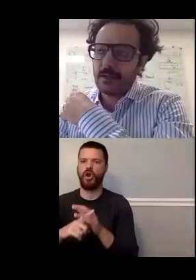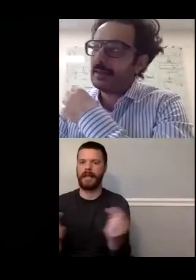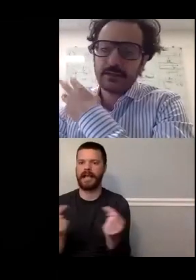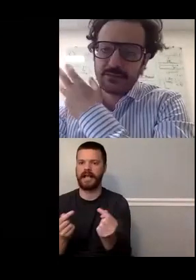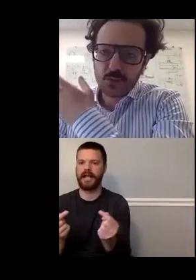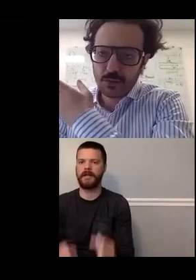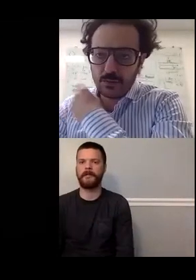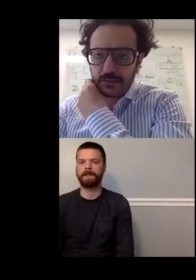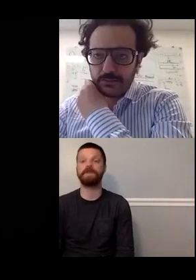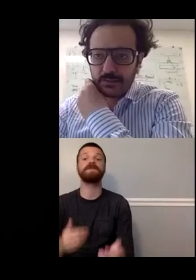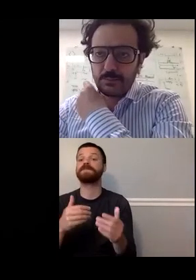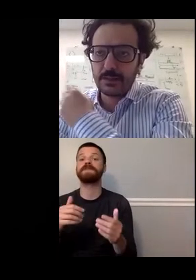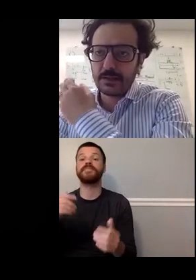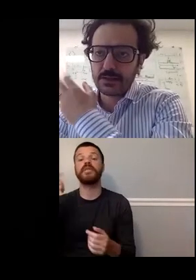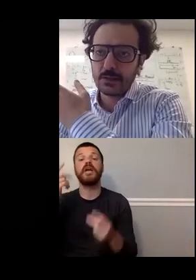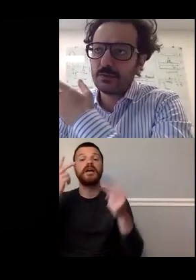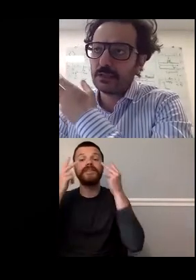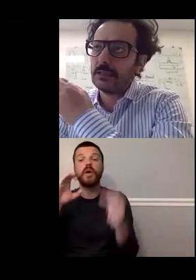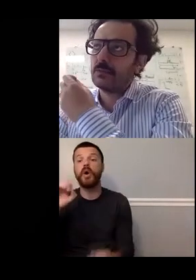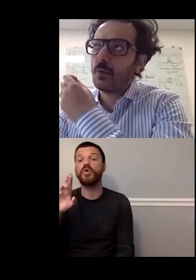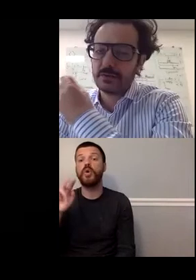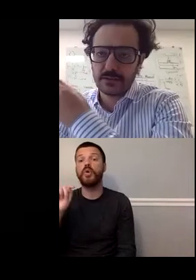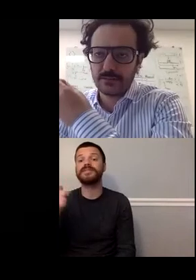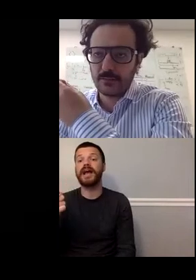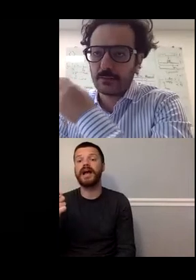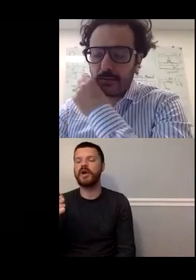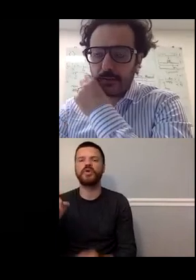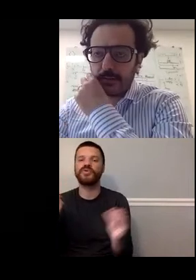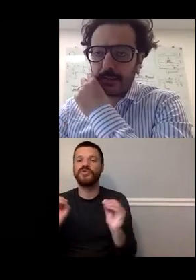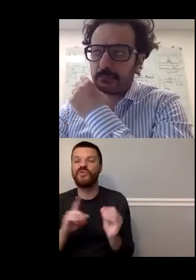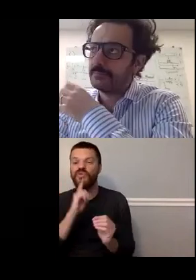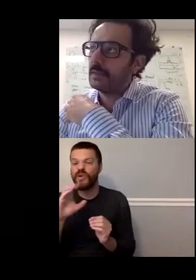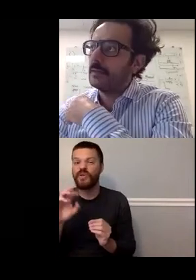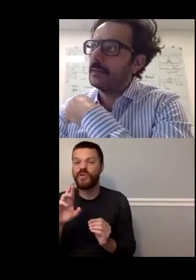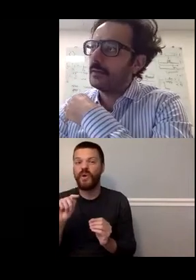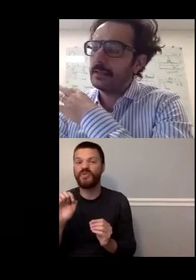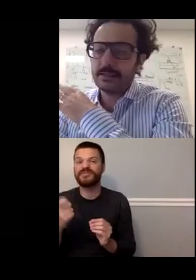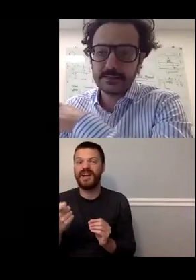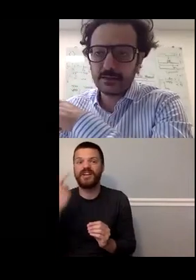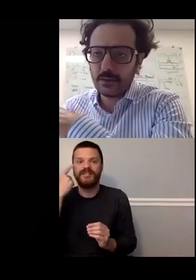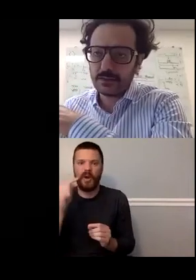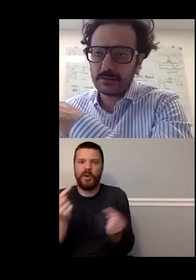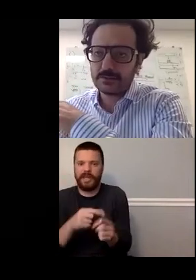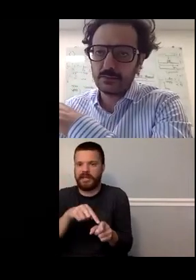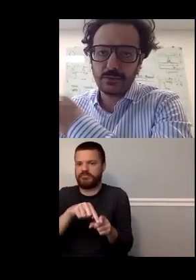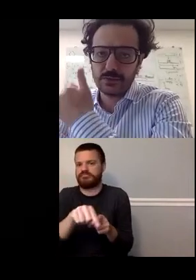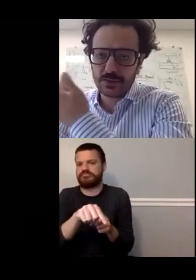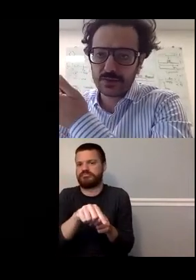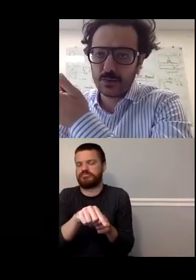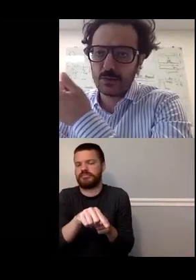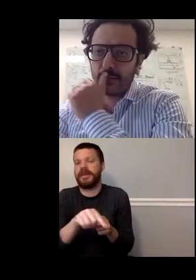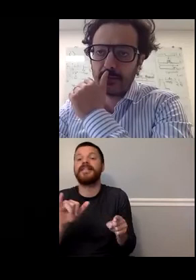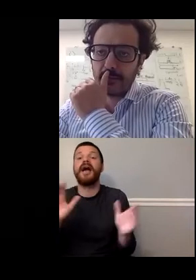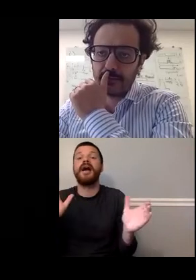sense, unlike the visual cortex, for example, there is no real cortex for pain. And this is in contrast to what you